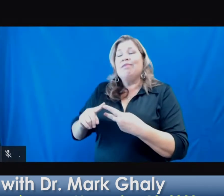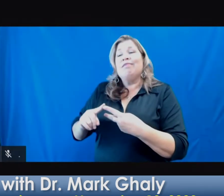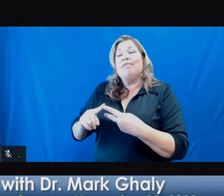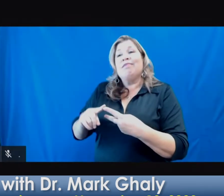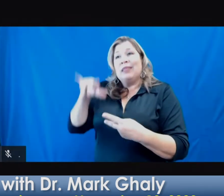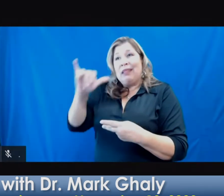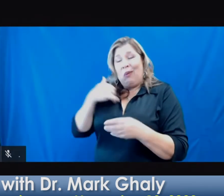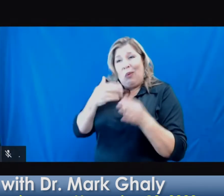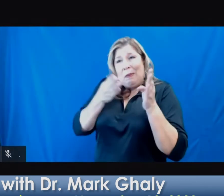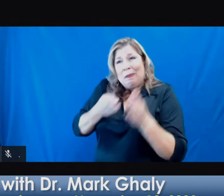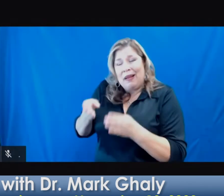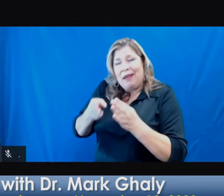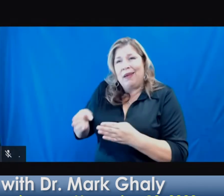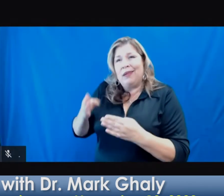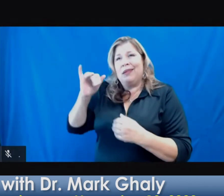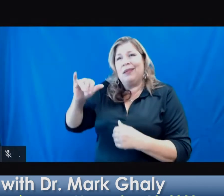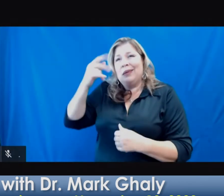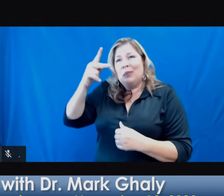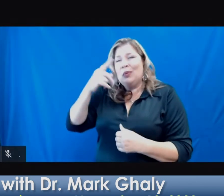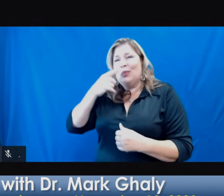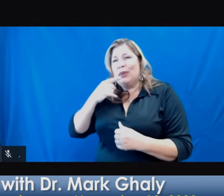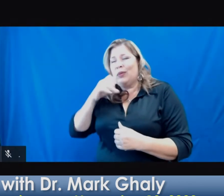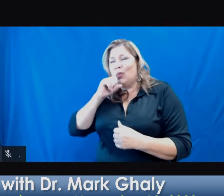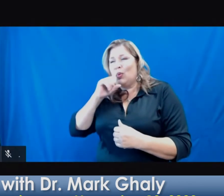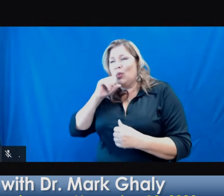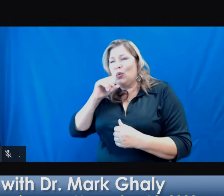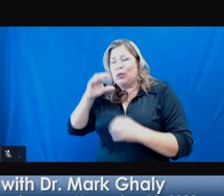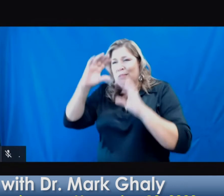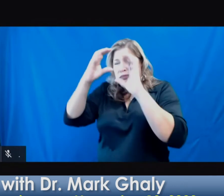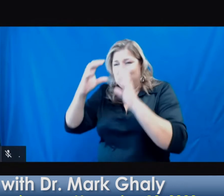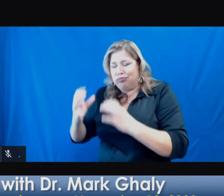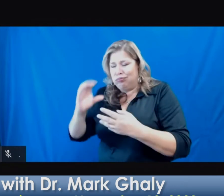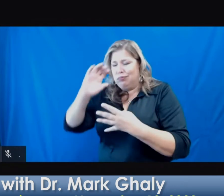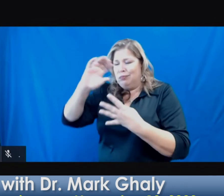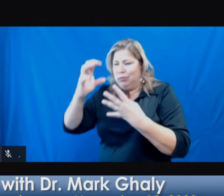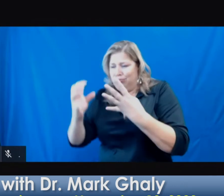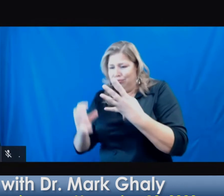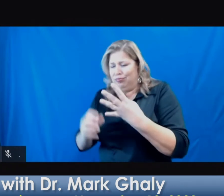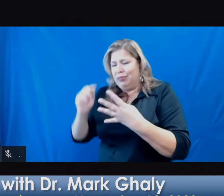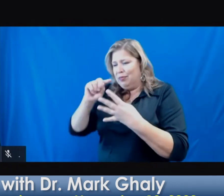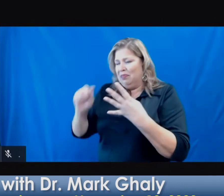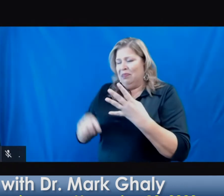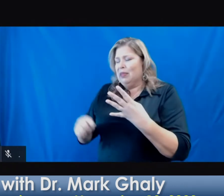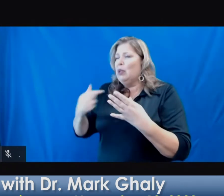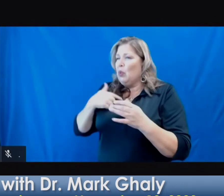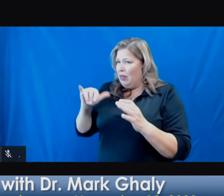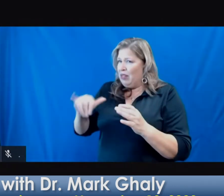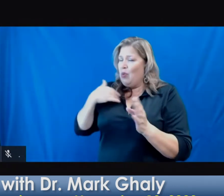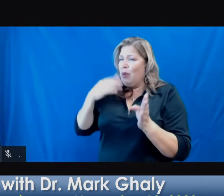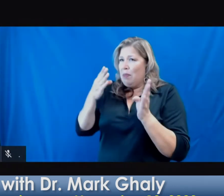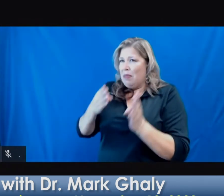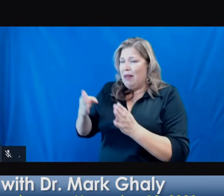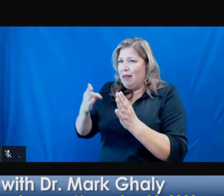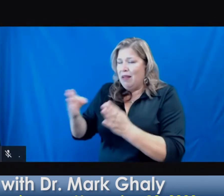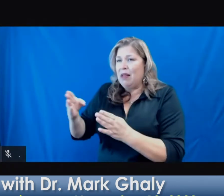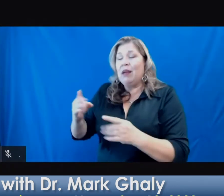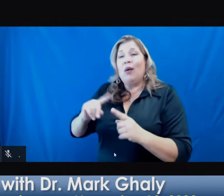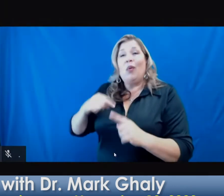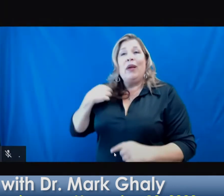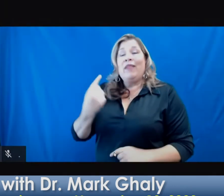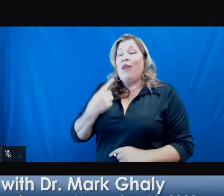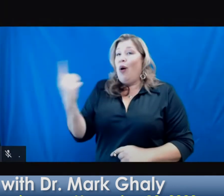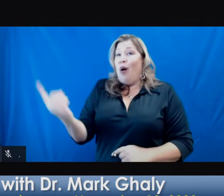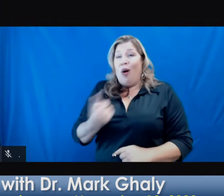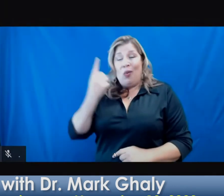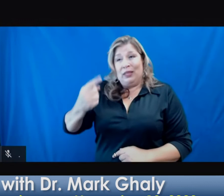forward. We've used the emergency brake function because we always knew that, and as I say it, COVID can go from 0 to 60